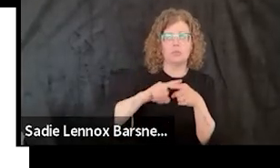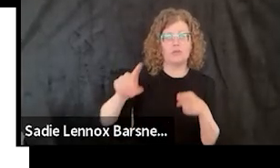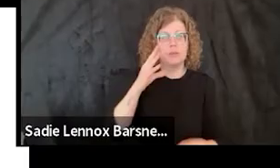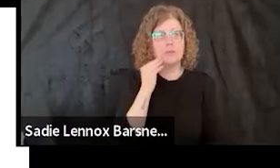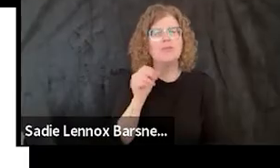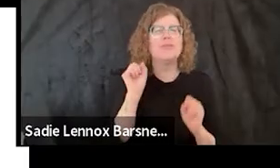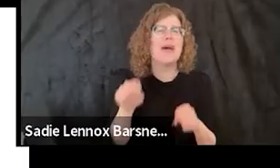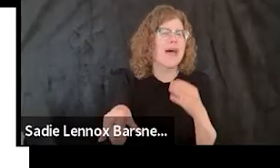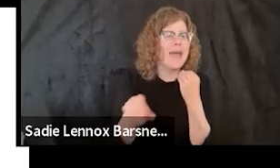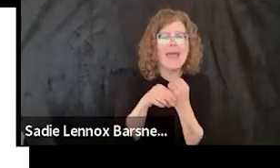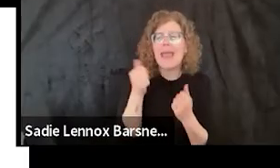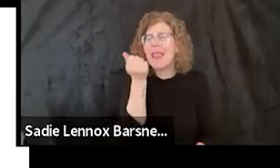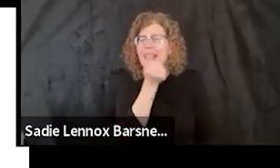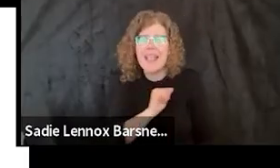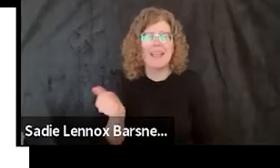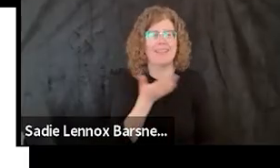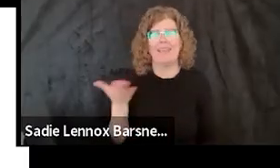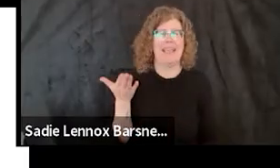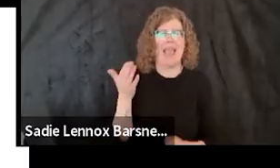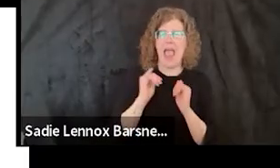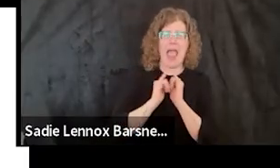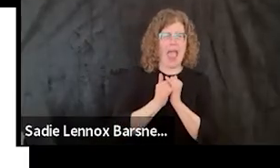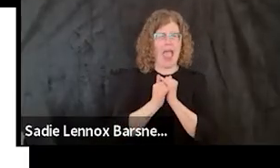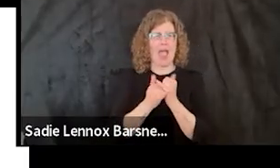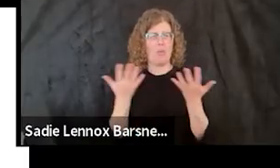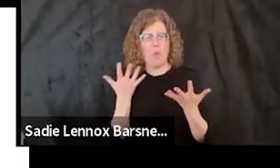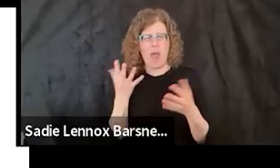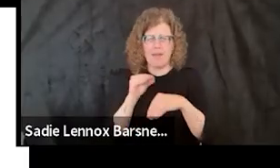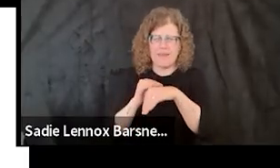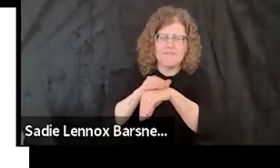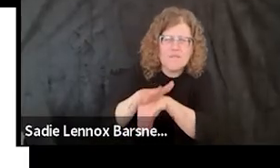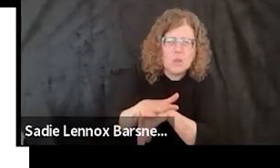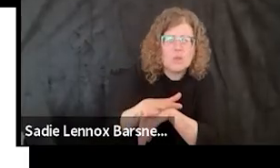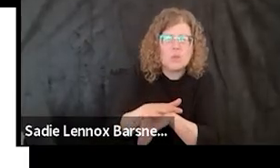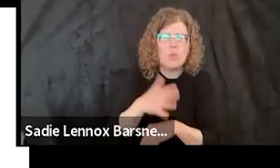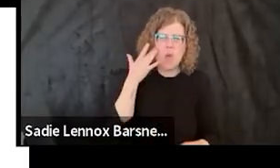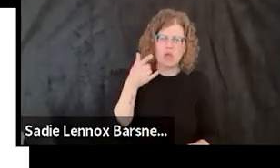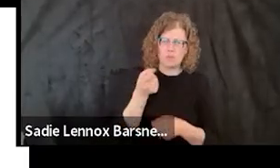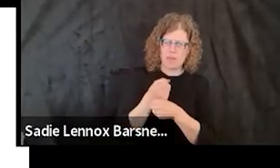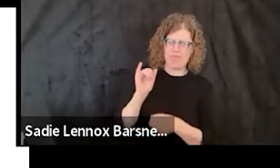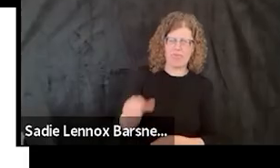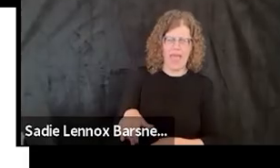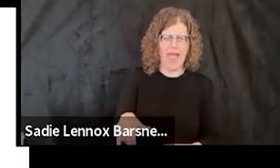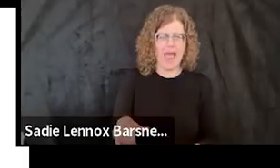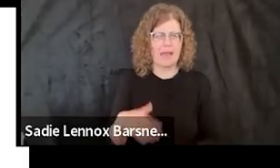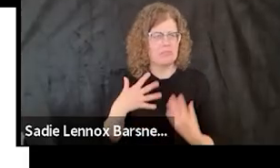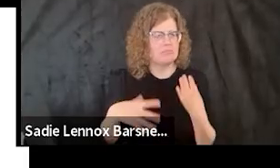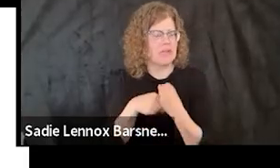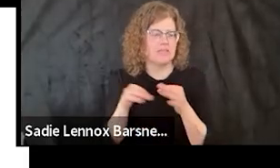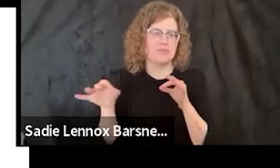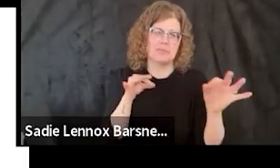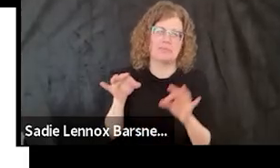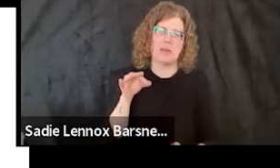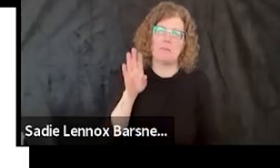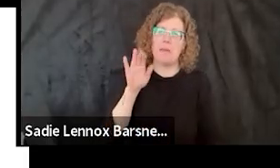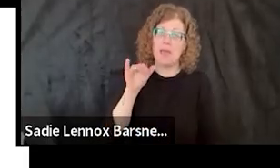helps people understand how you got there. A little bio or blurb at the beginning is okay too. Many artists have